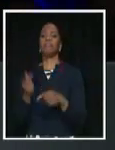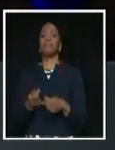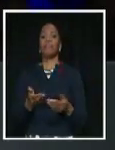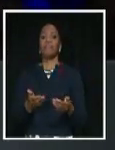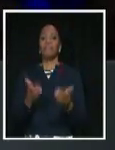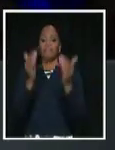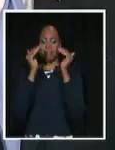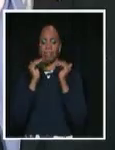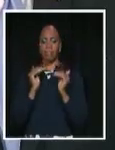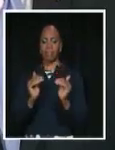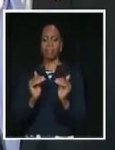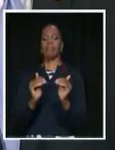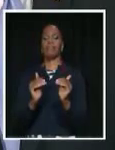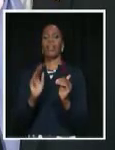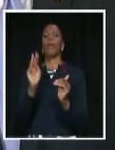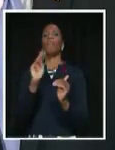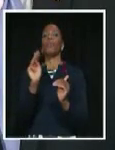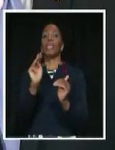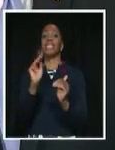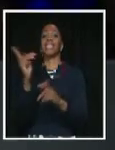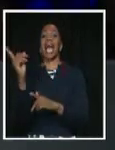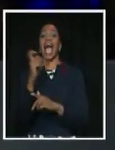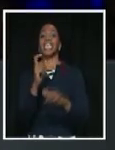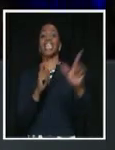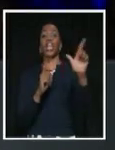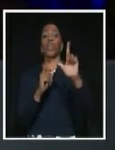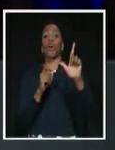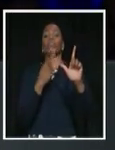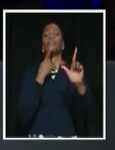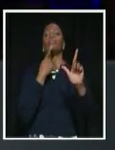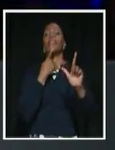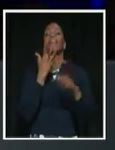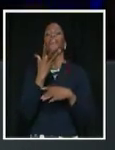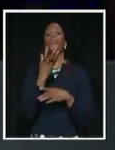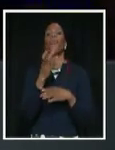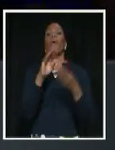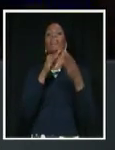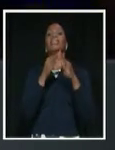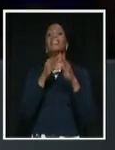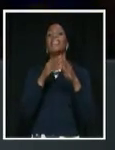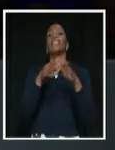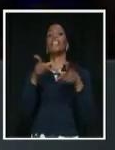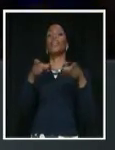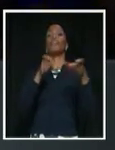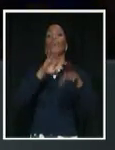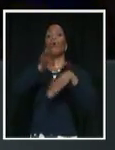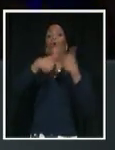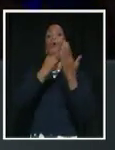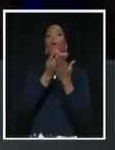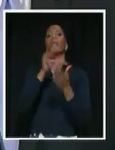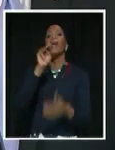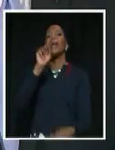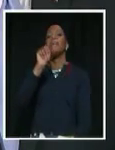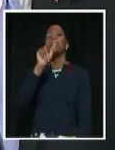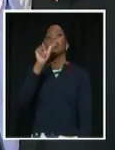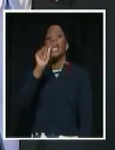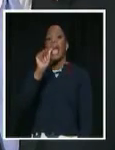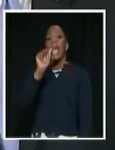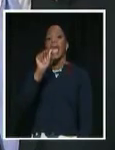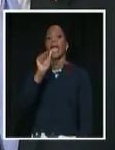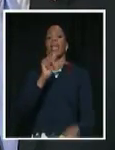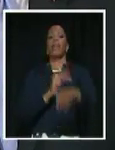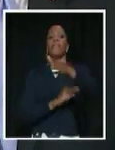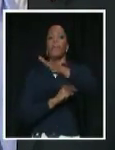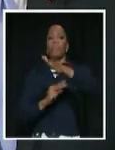Moving on. Mr. Lhota, you've said you want the city to take control of all the MTA bridges and tunnels, correct?